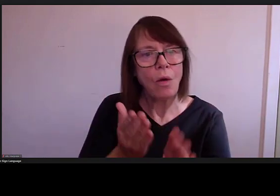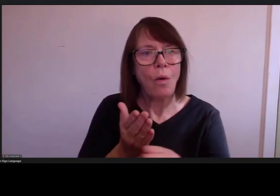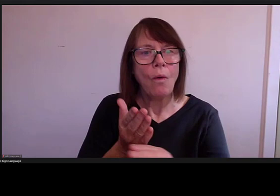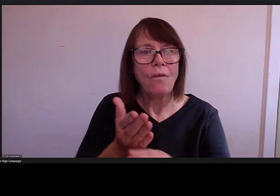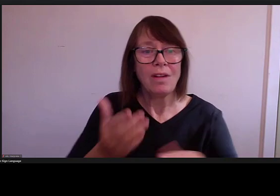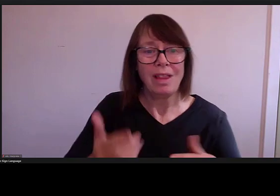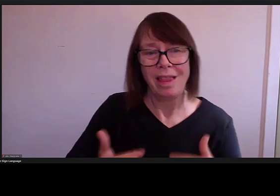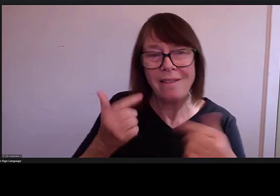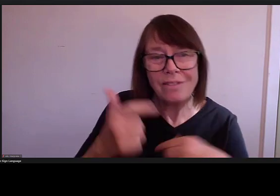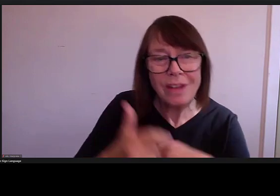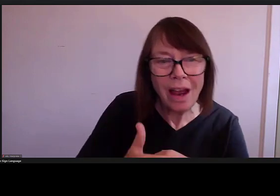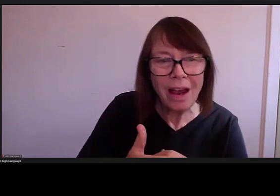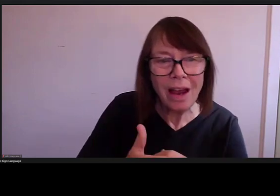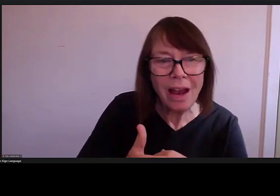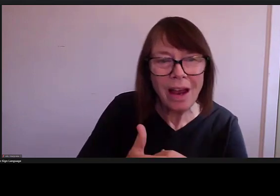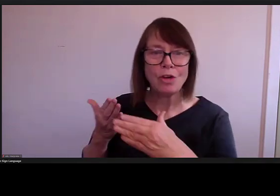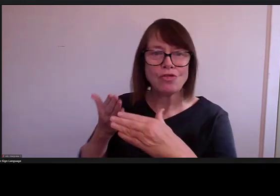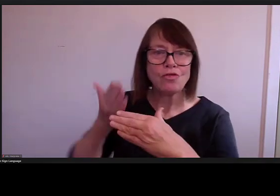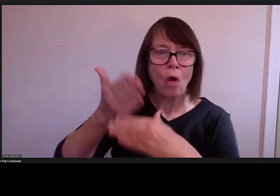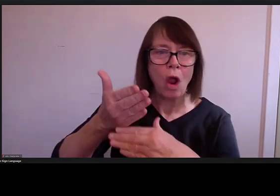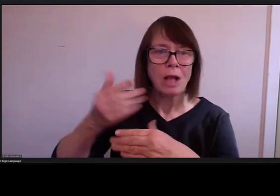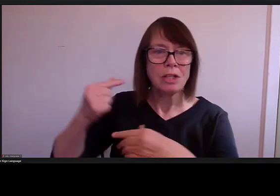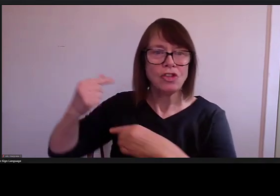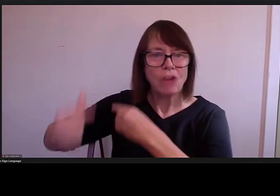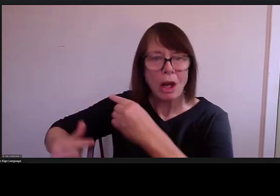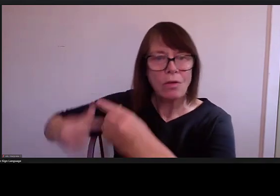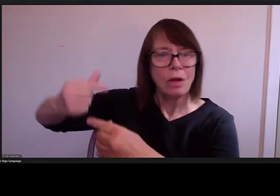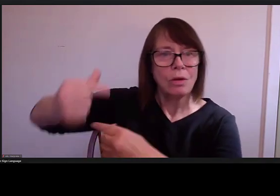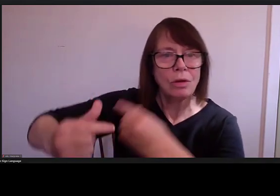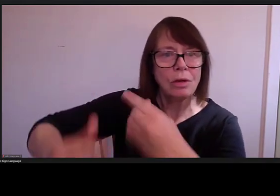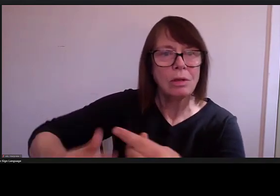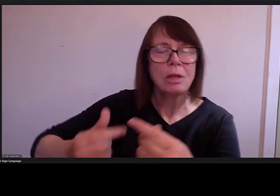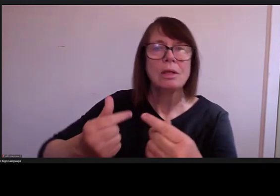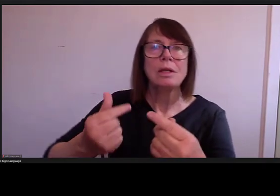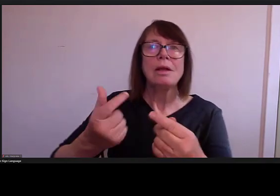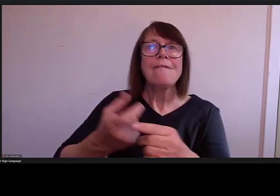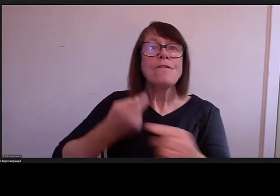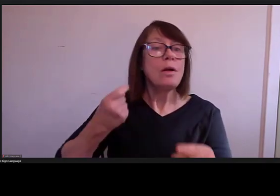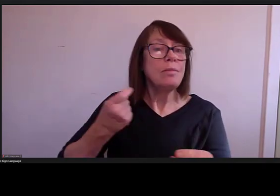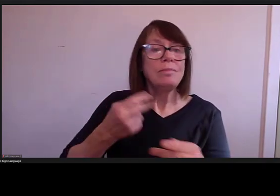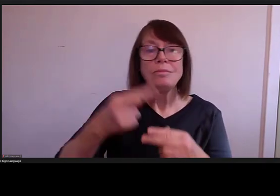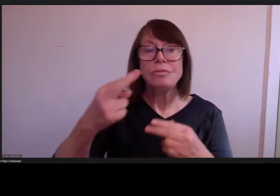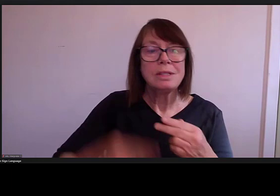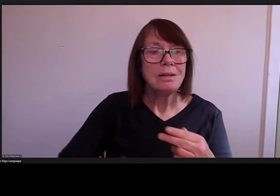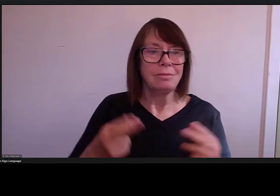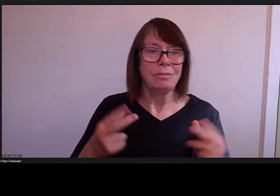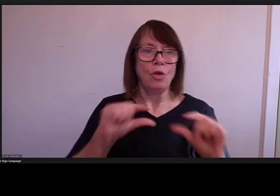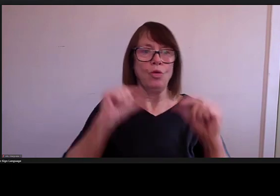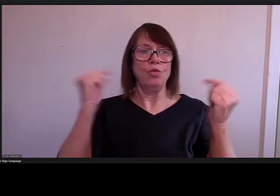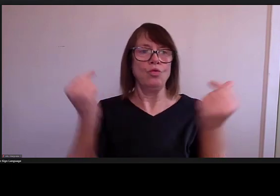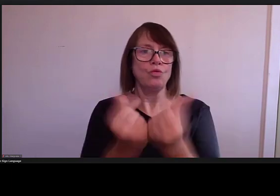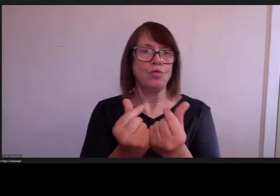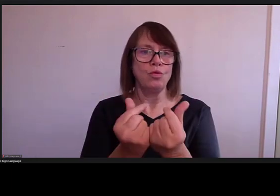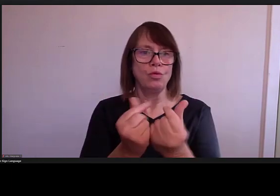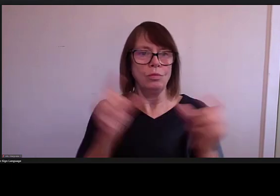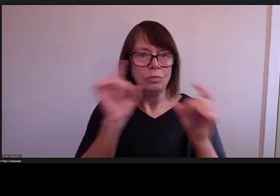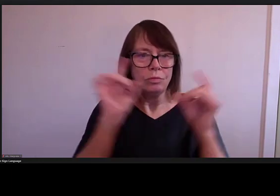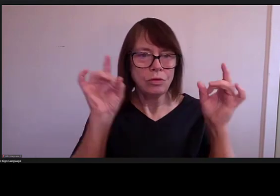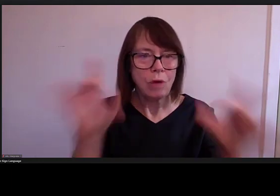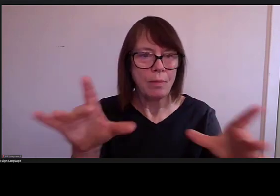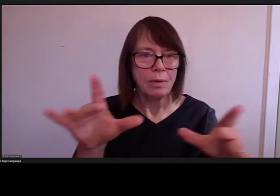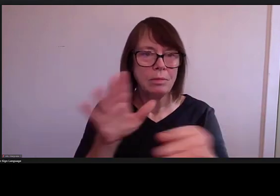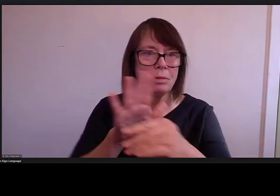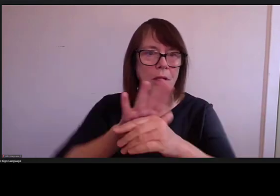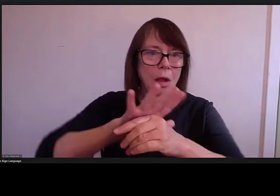across generations, emanating from massive group trauma. These collective traumas are inflicted by oppressive